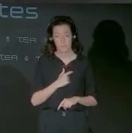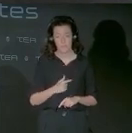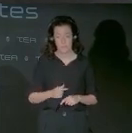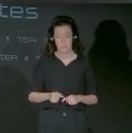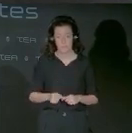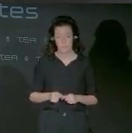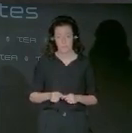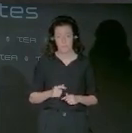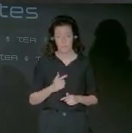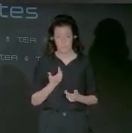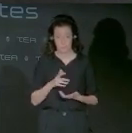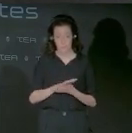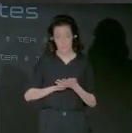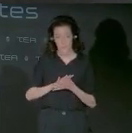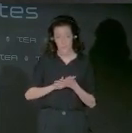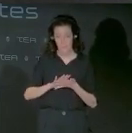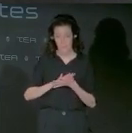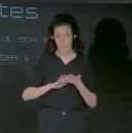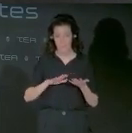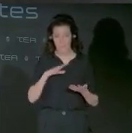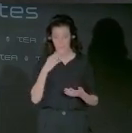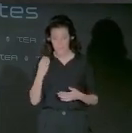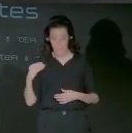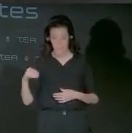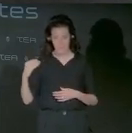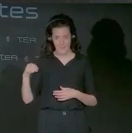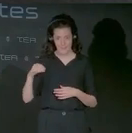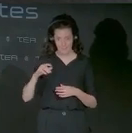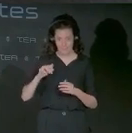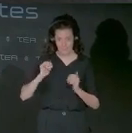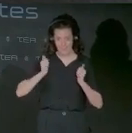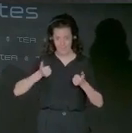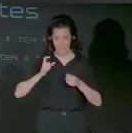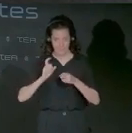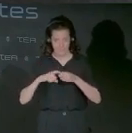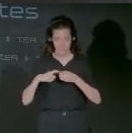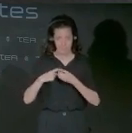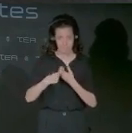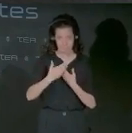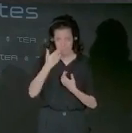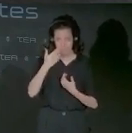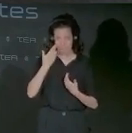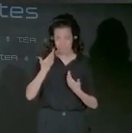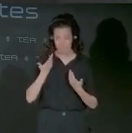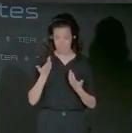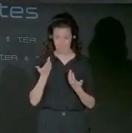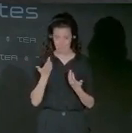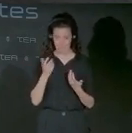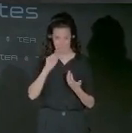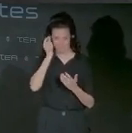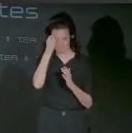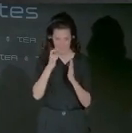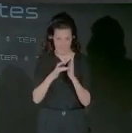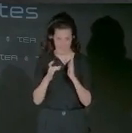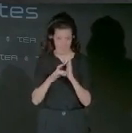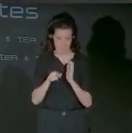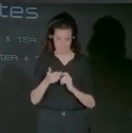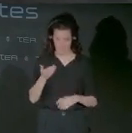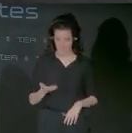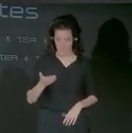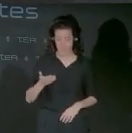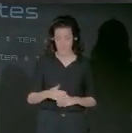we have a bit of a vision there, that talent pipeline is really important. Of course, that communication is not only for